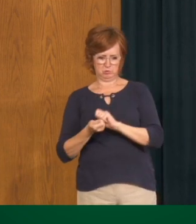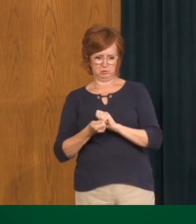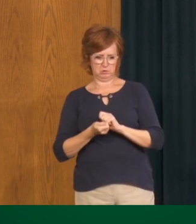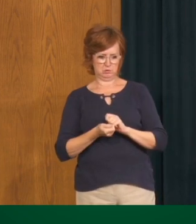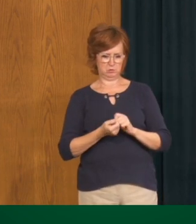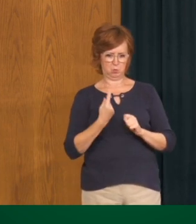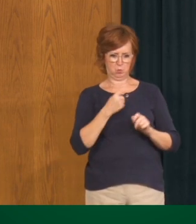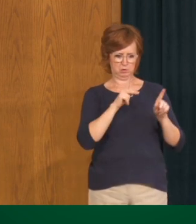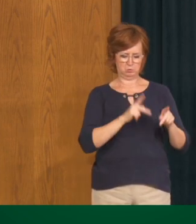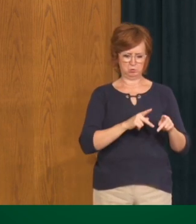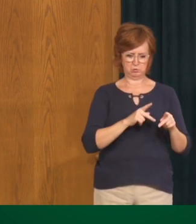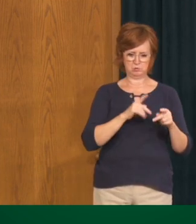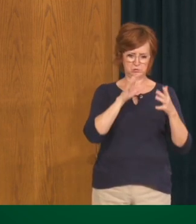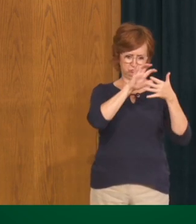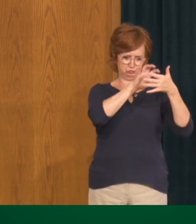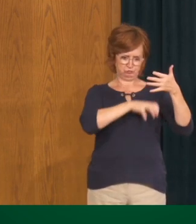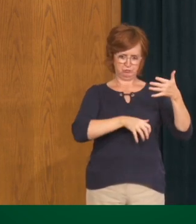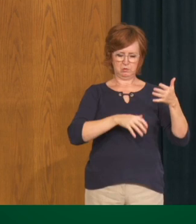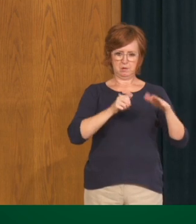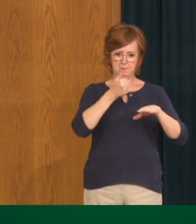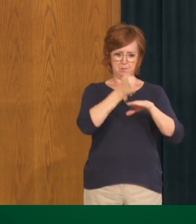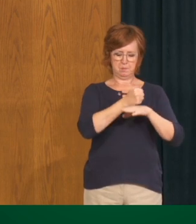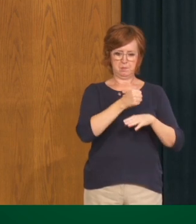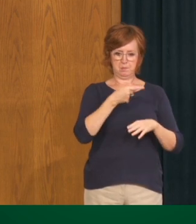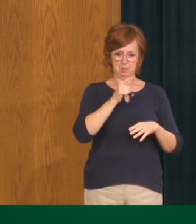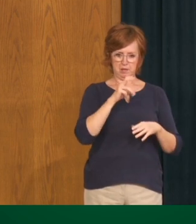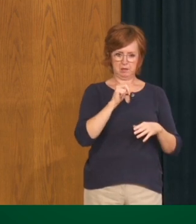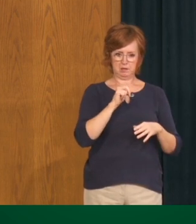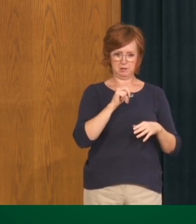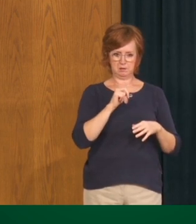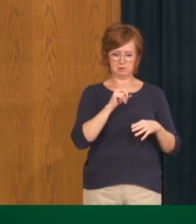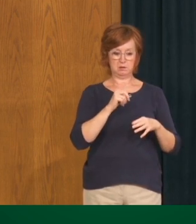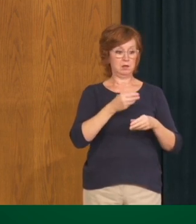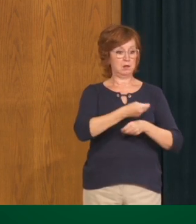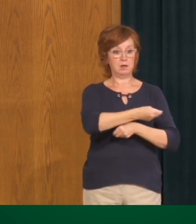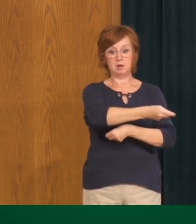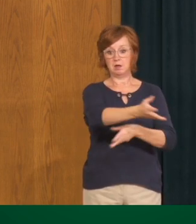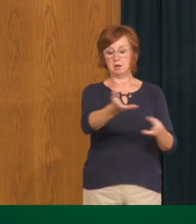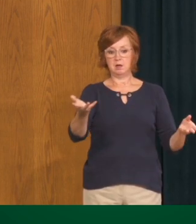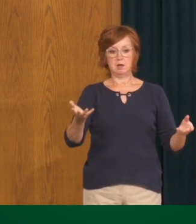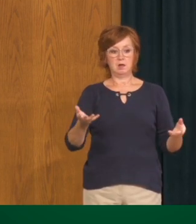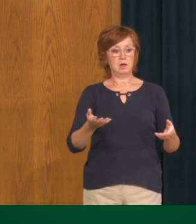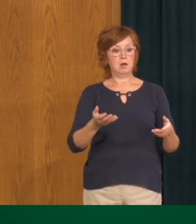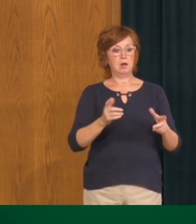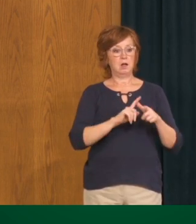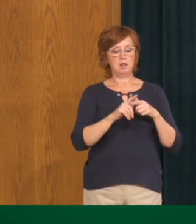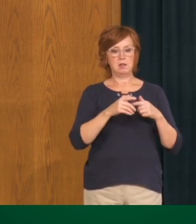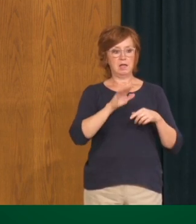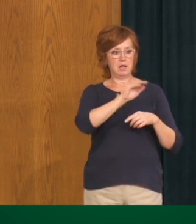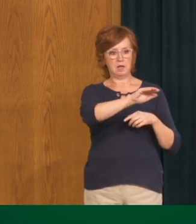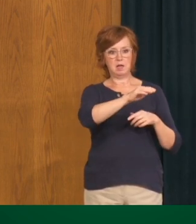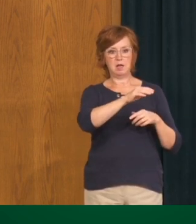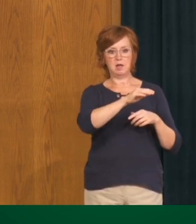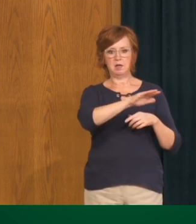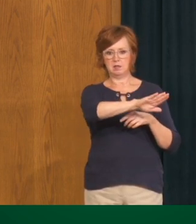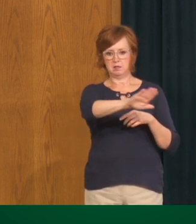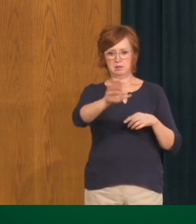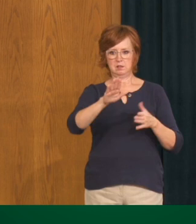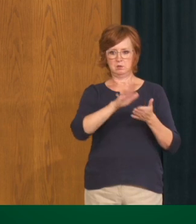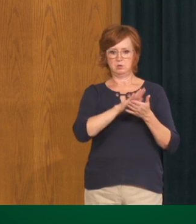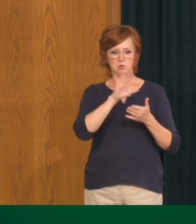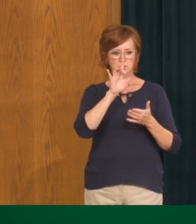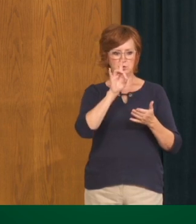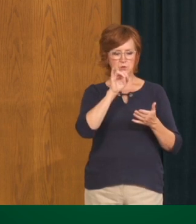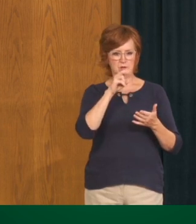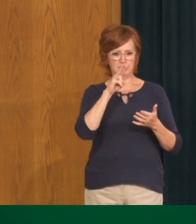specifically, it seems like you put the plan out there and then the school divisions have gone back and made suggestions and made submissions. I guess I'm wondering why it